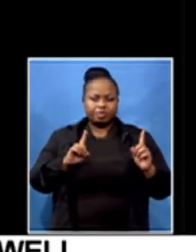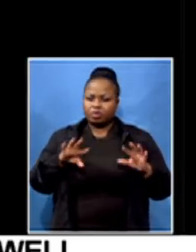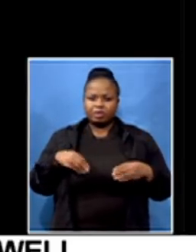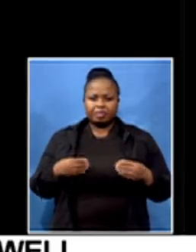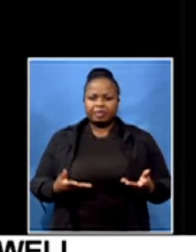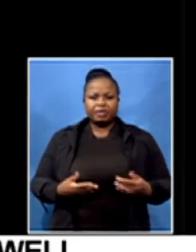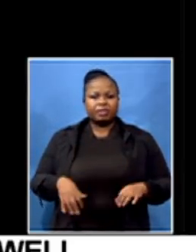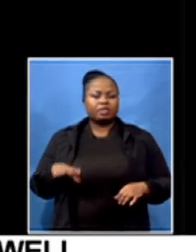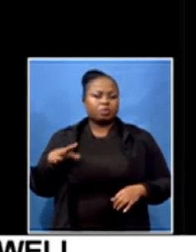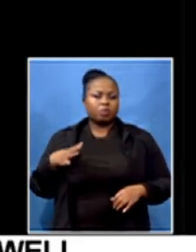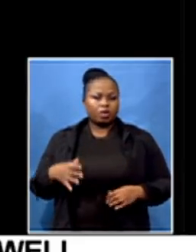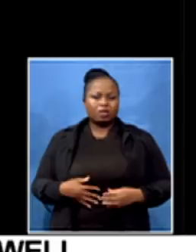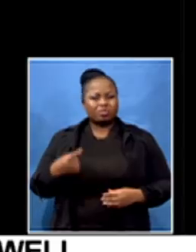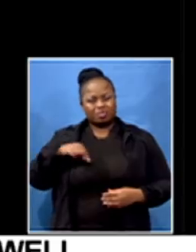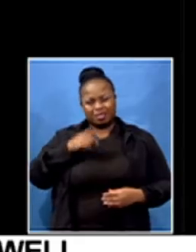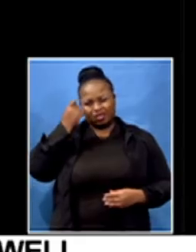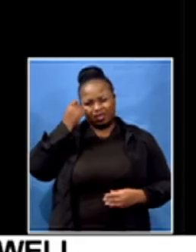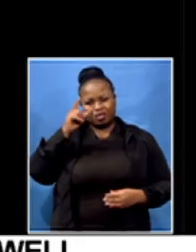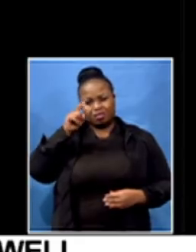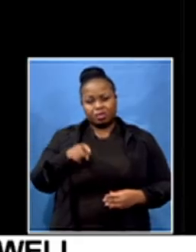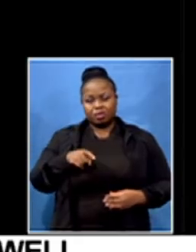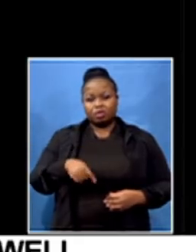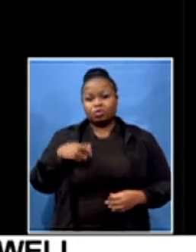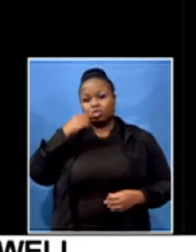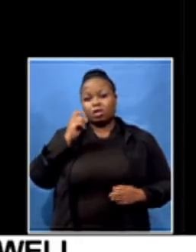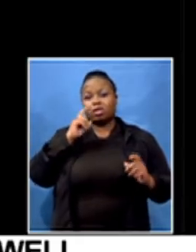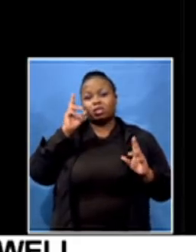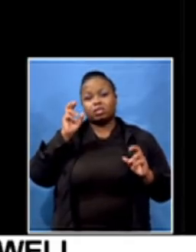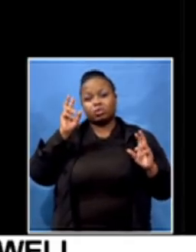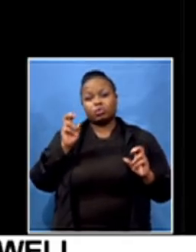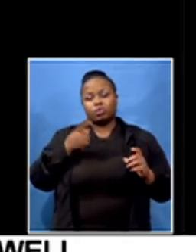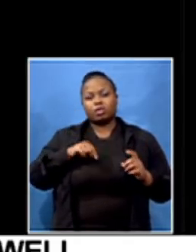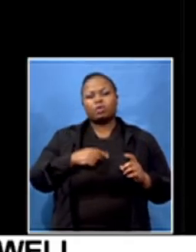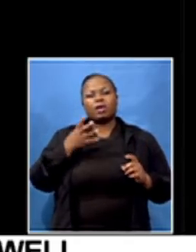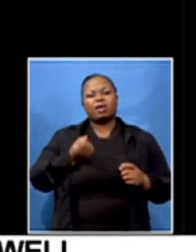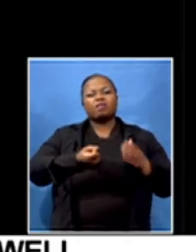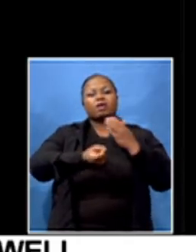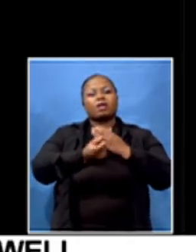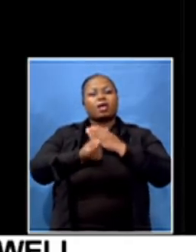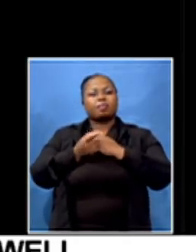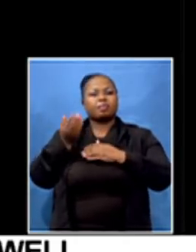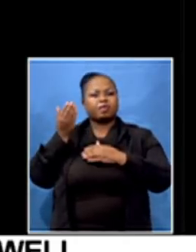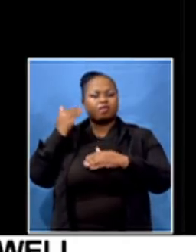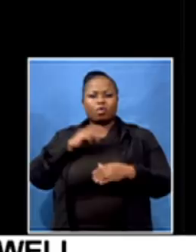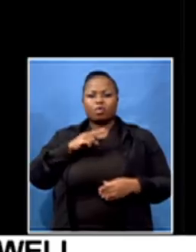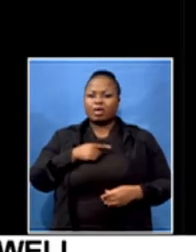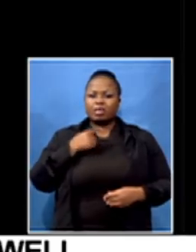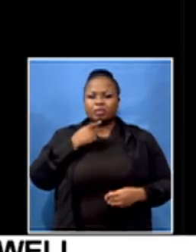think we must understand that the real issue that arose here arose when there were definitions of essential